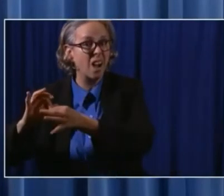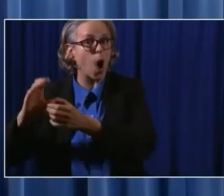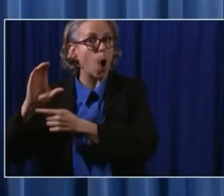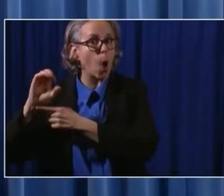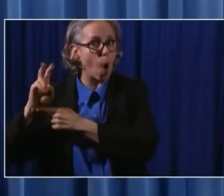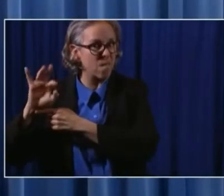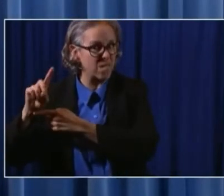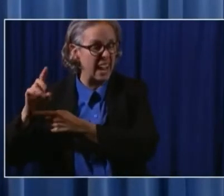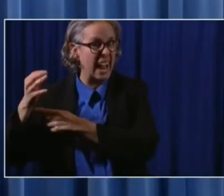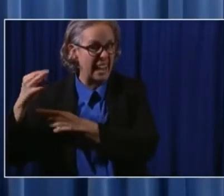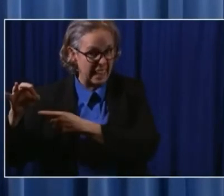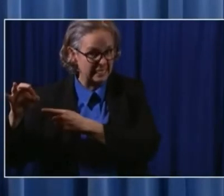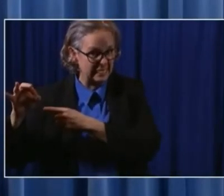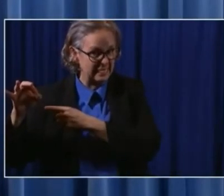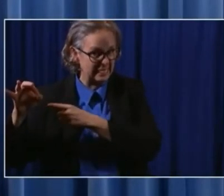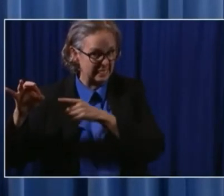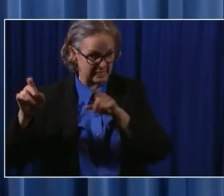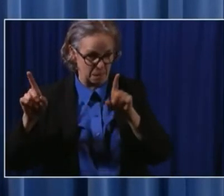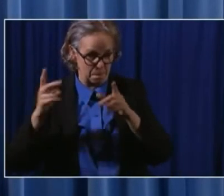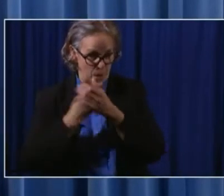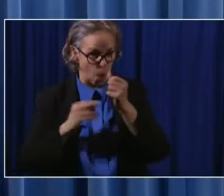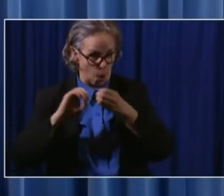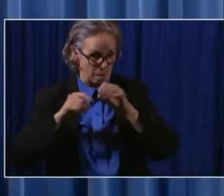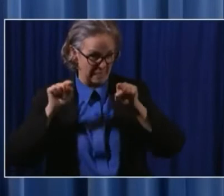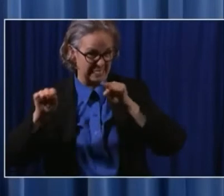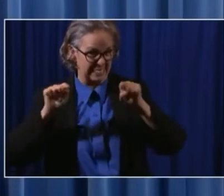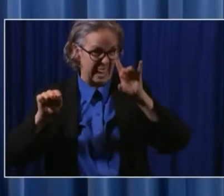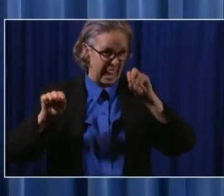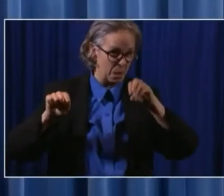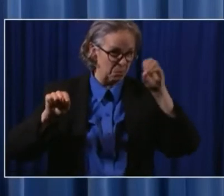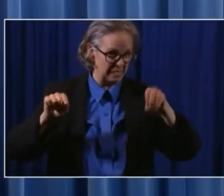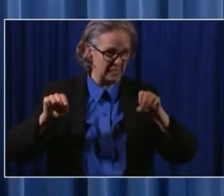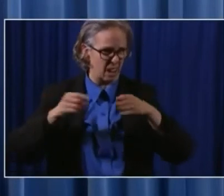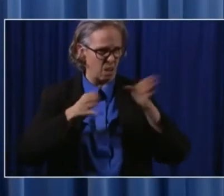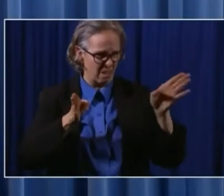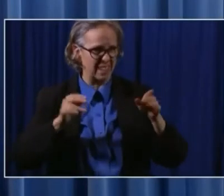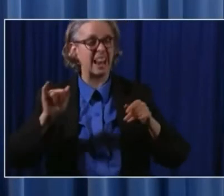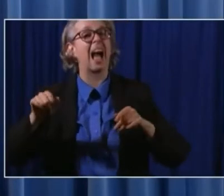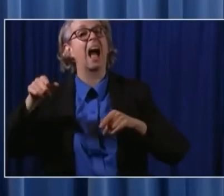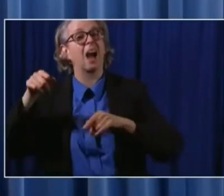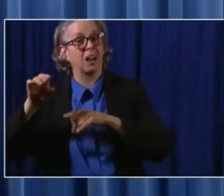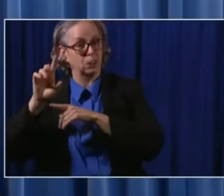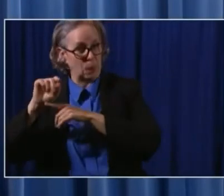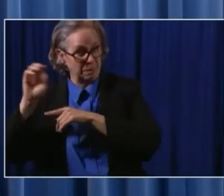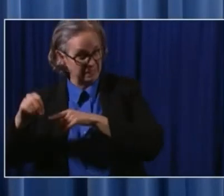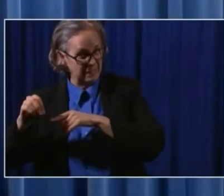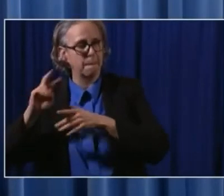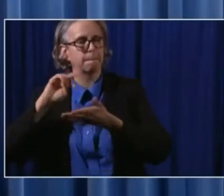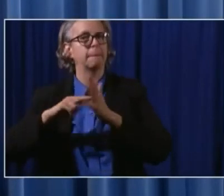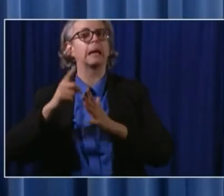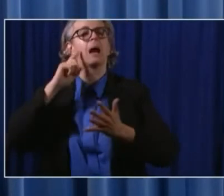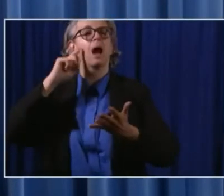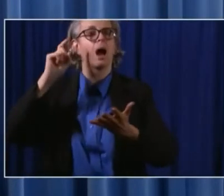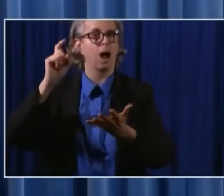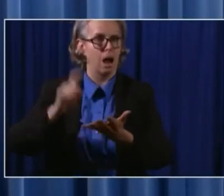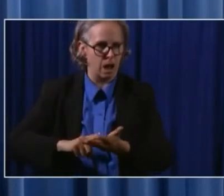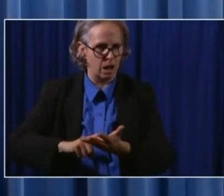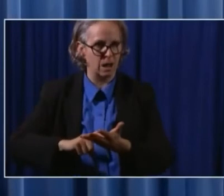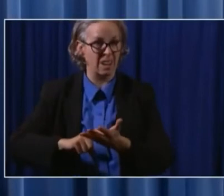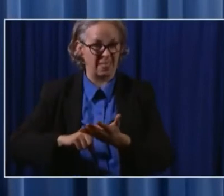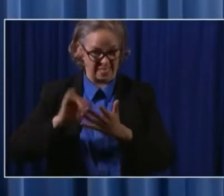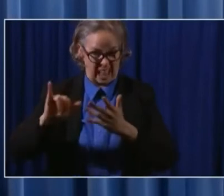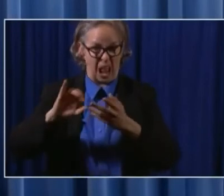the normal ICU capacity is being used for COVID-19 positive patients. The 80% indicator is certainly a good early warning